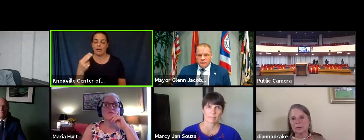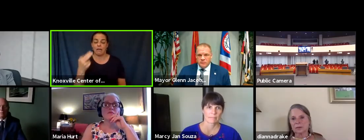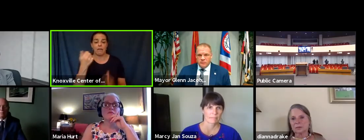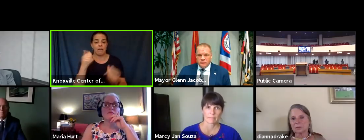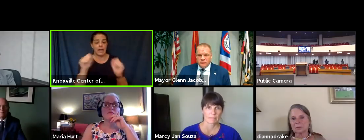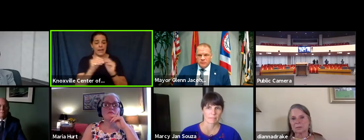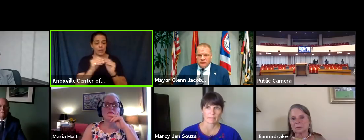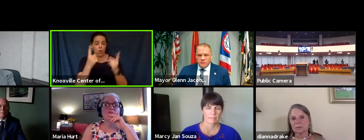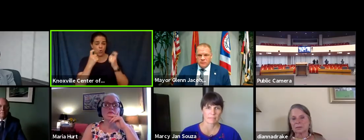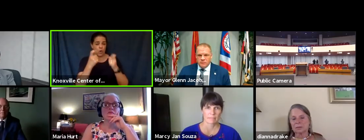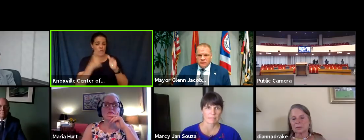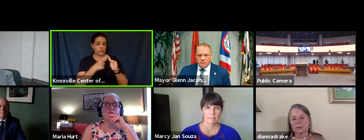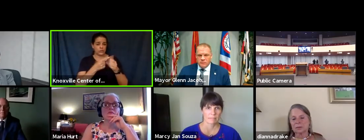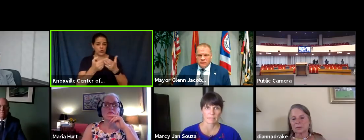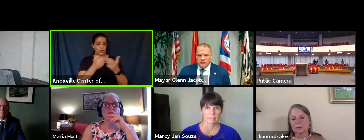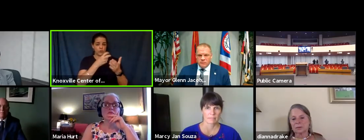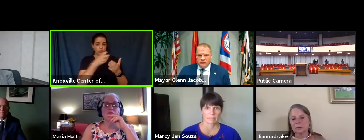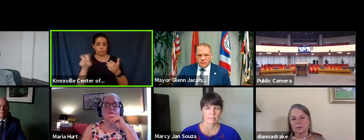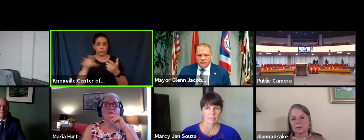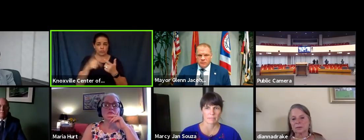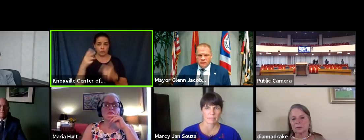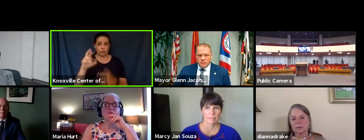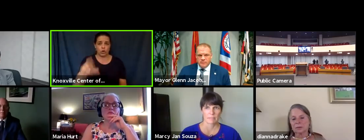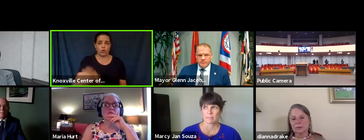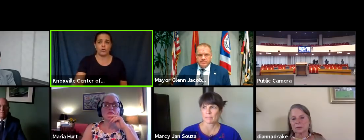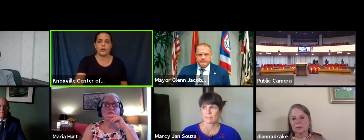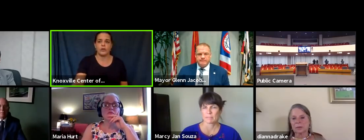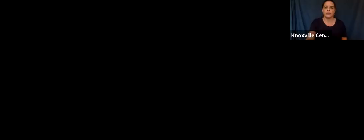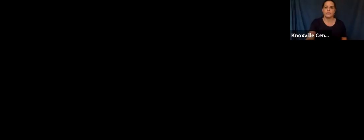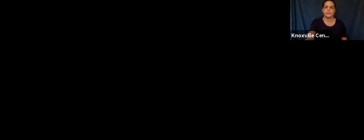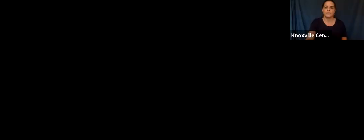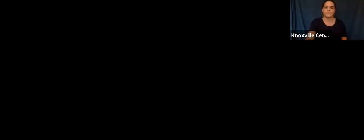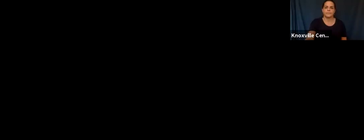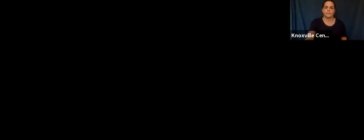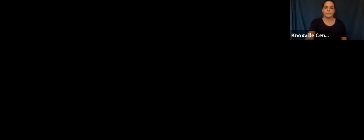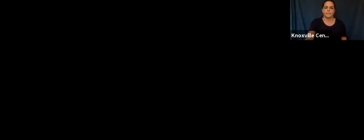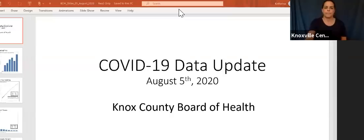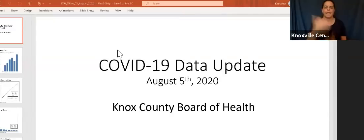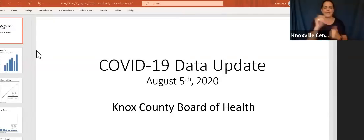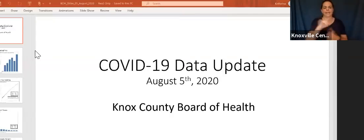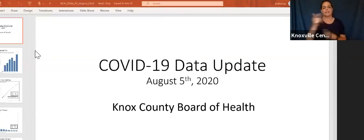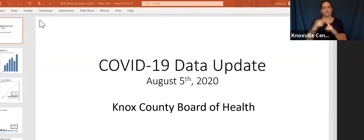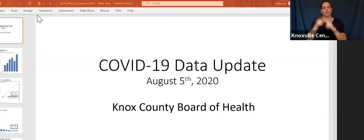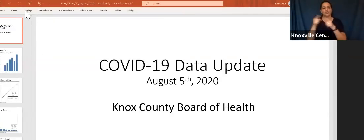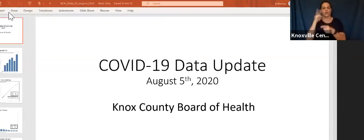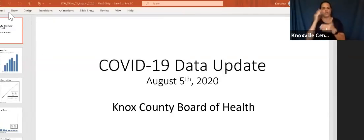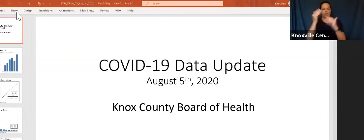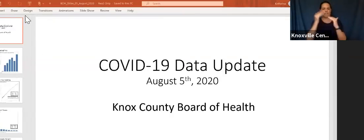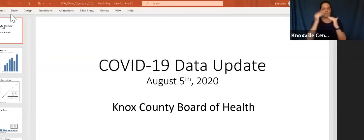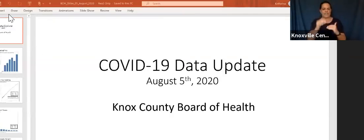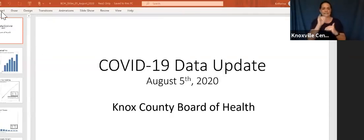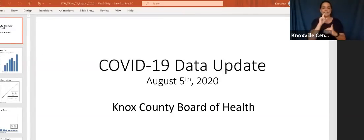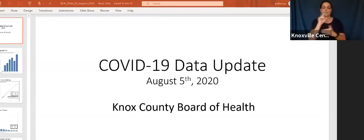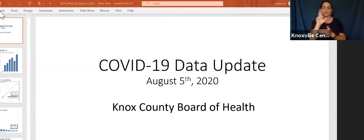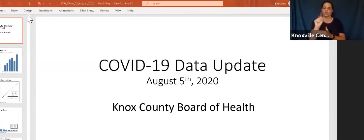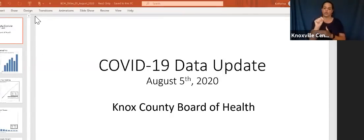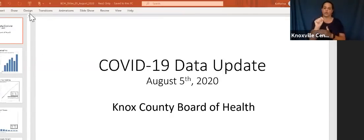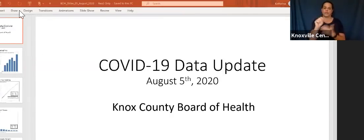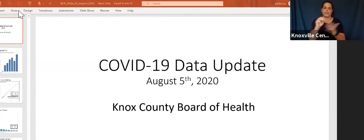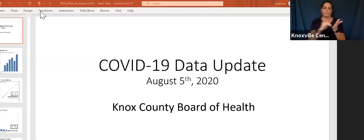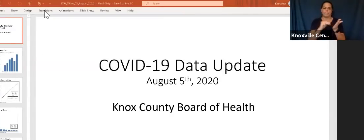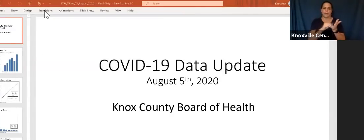anyone? Okay. So Dr. Shamia, we'll turn it over to you for the next item, which is the UT Medical Center's